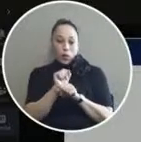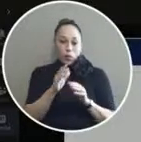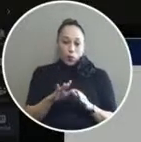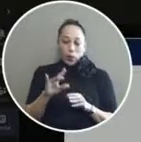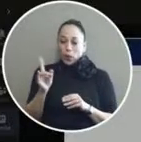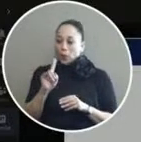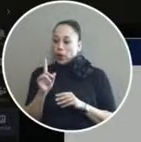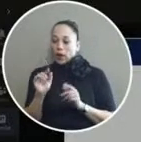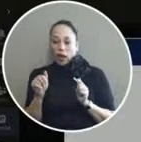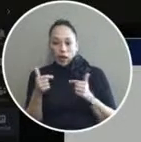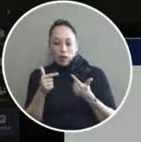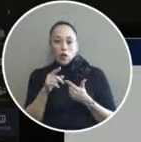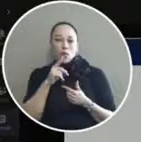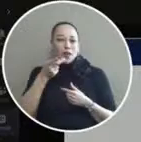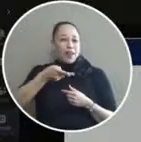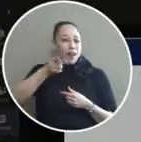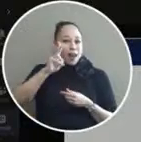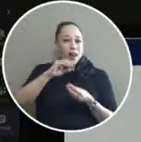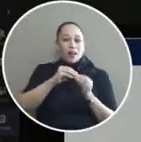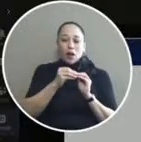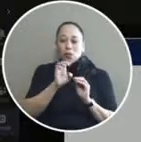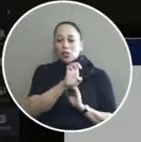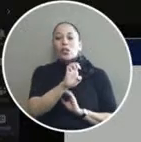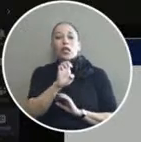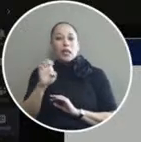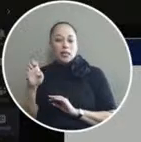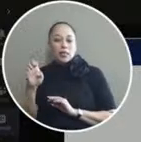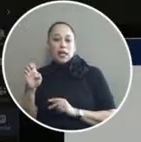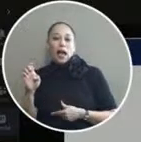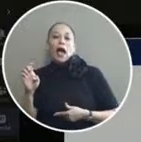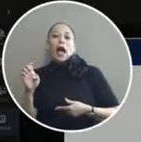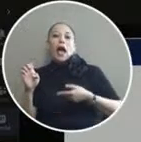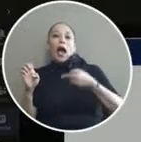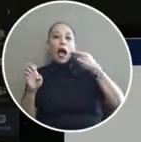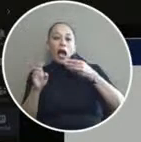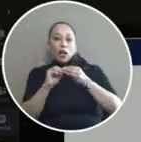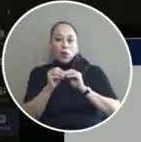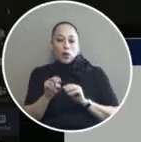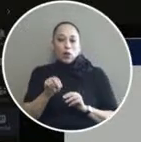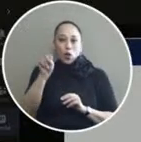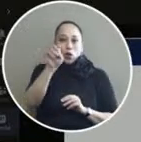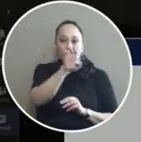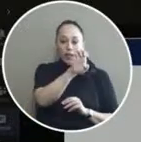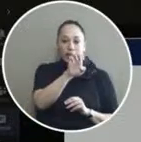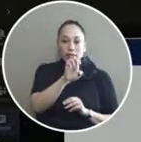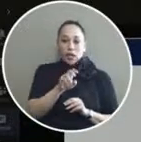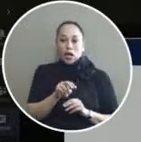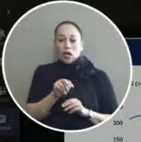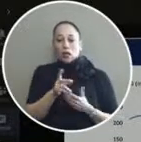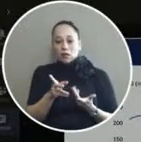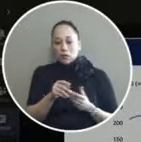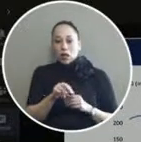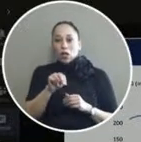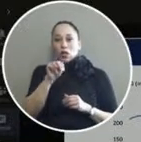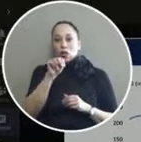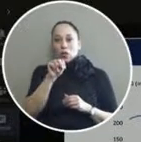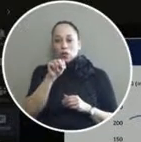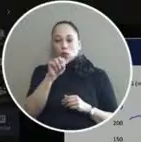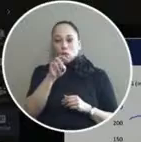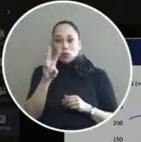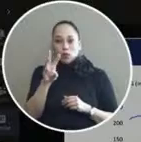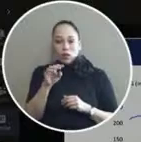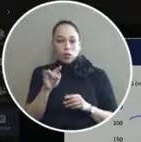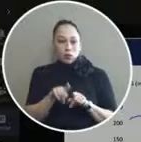they live. So really high numbers on the east side, high numbers in the northeast, high numbers on the west side as well.